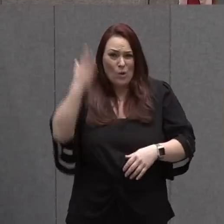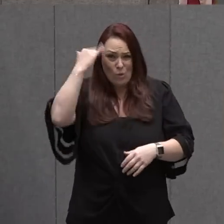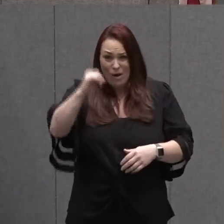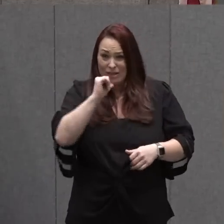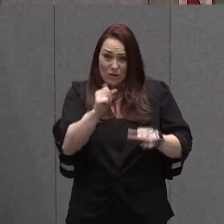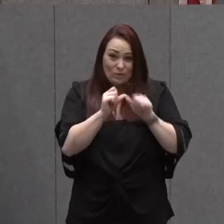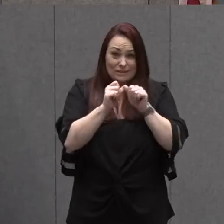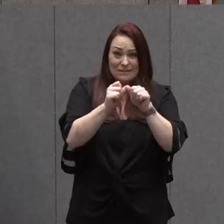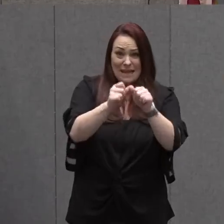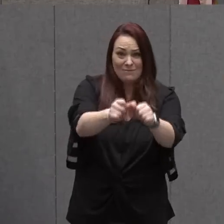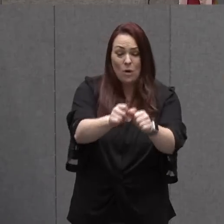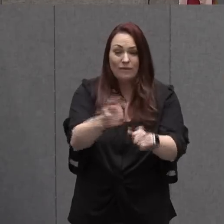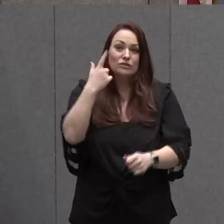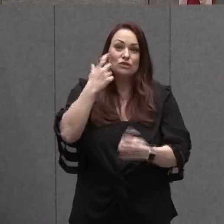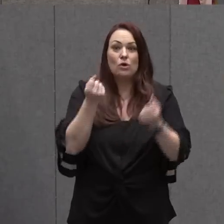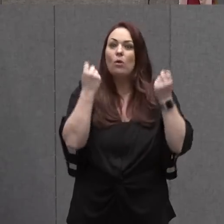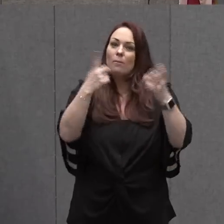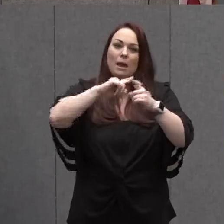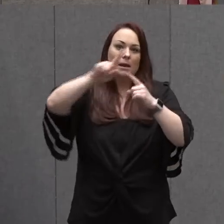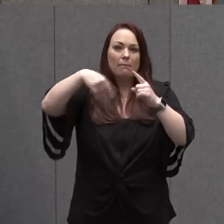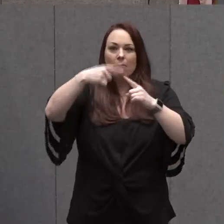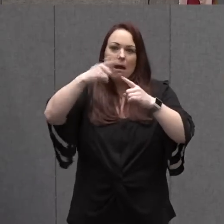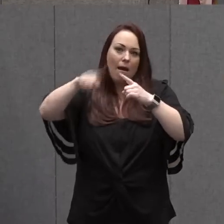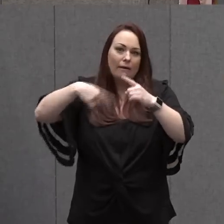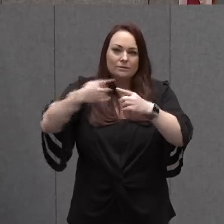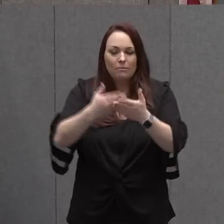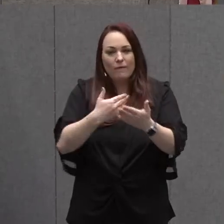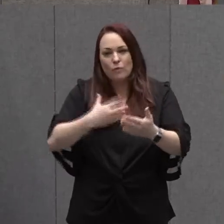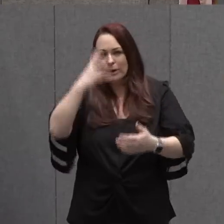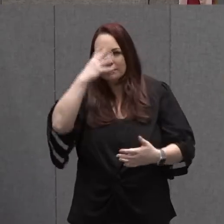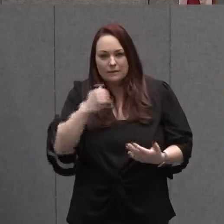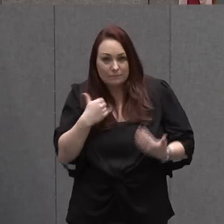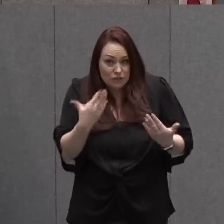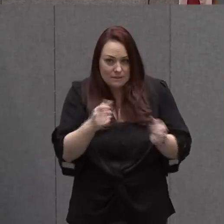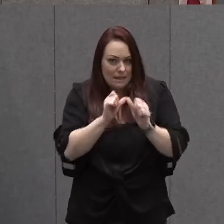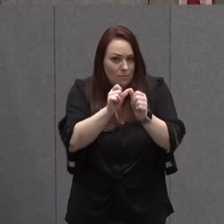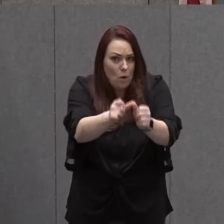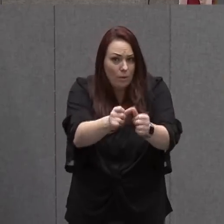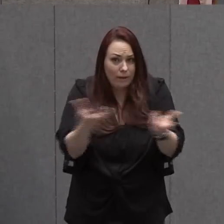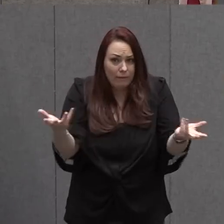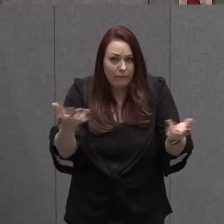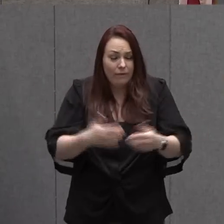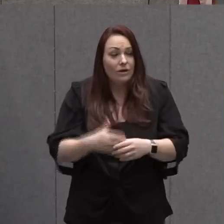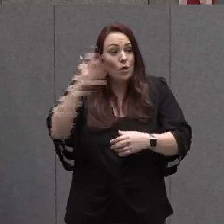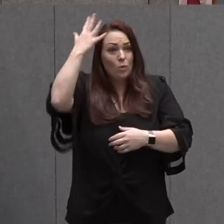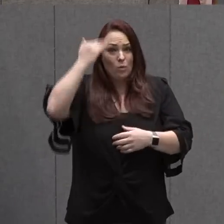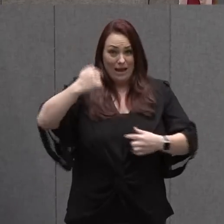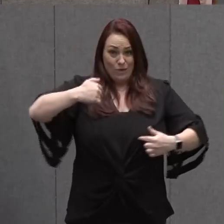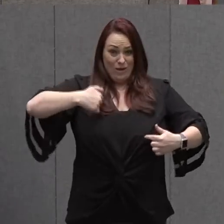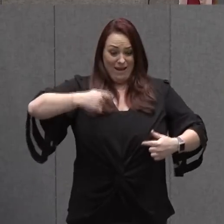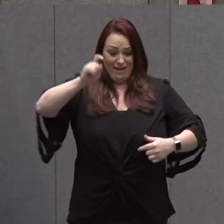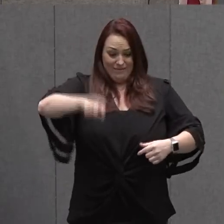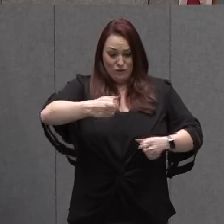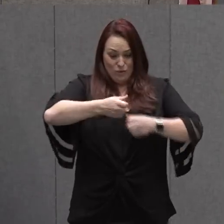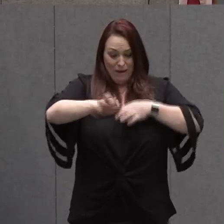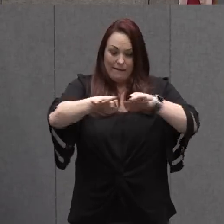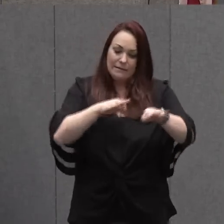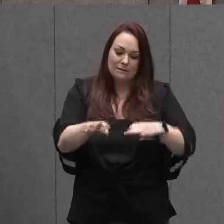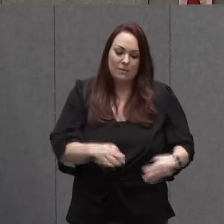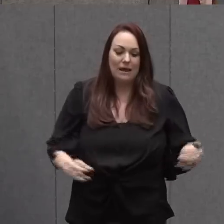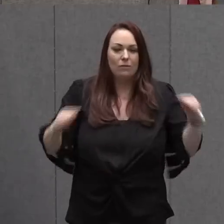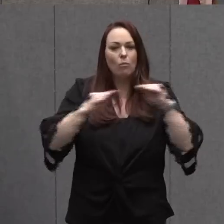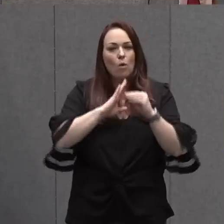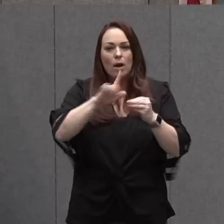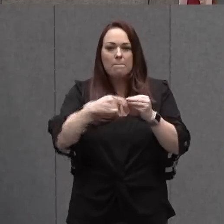going if he's got so many miles to go before he sleeps? And why do I have to tell more about the